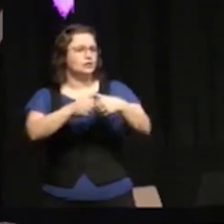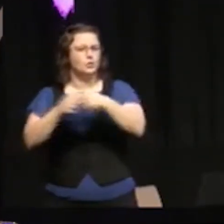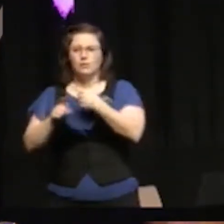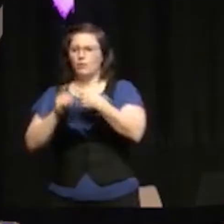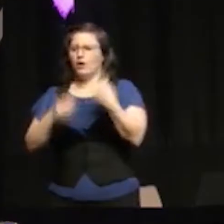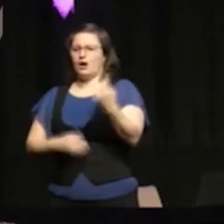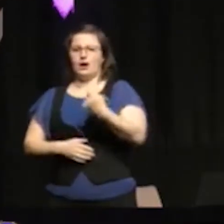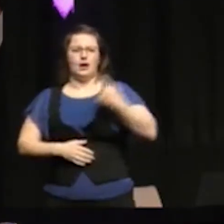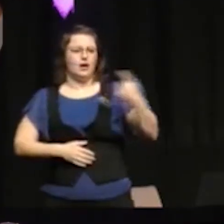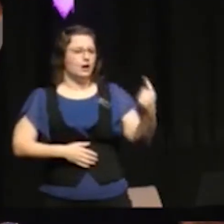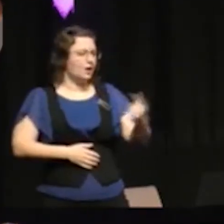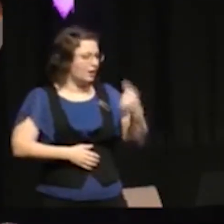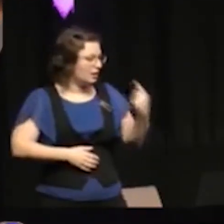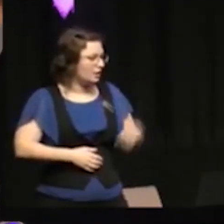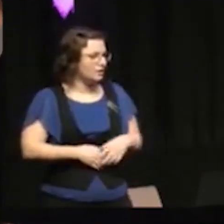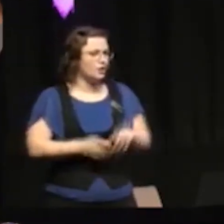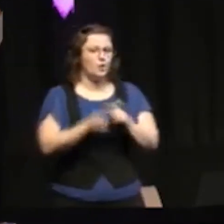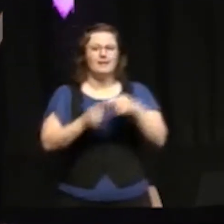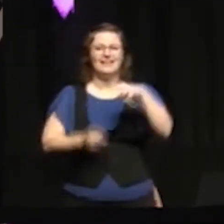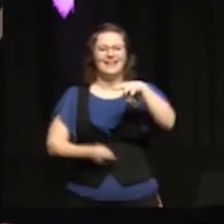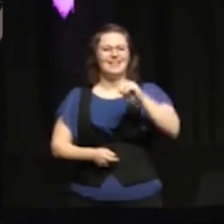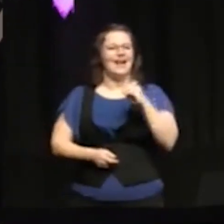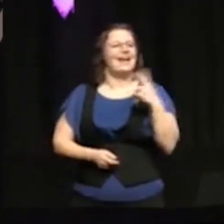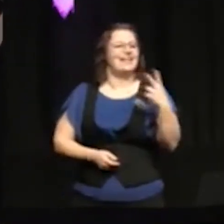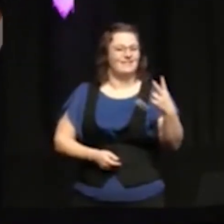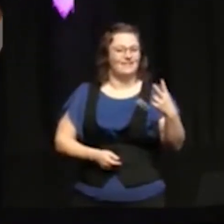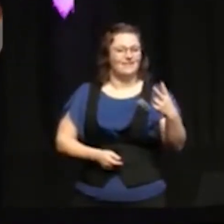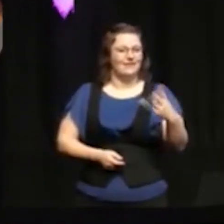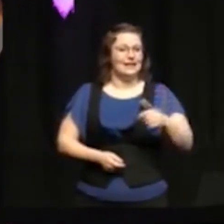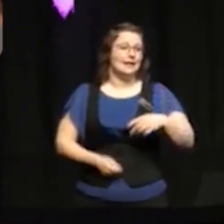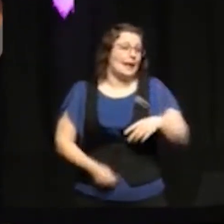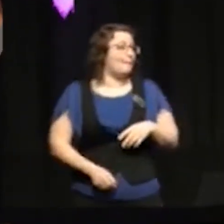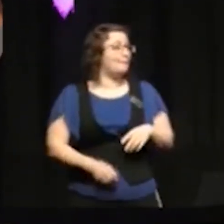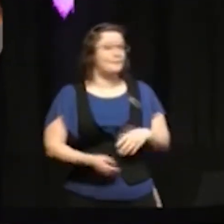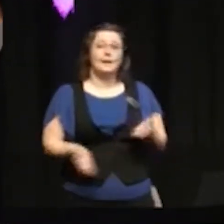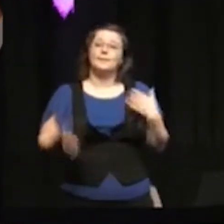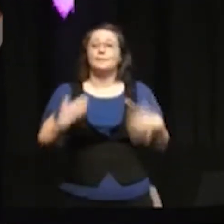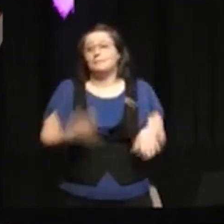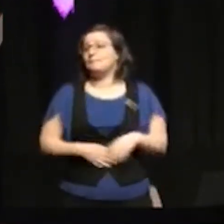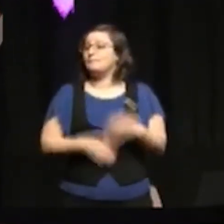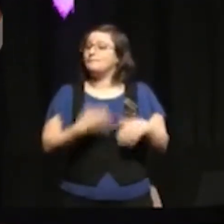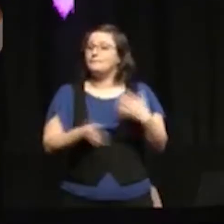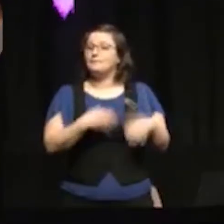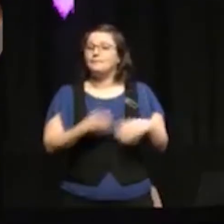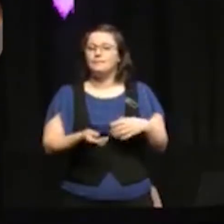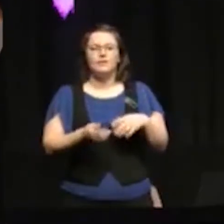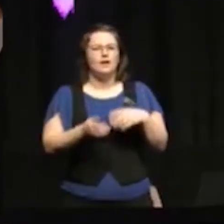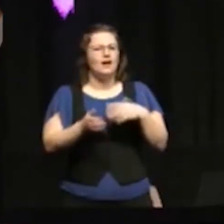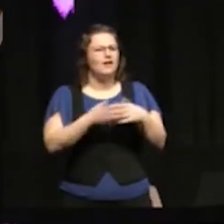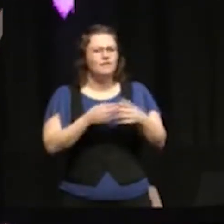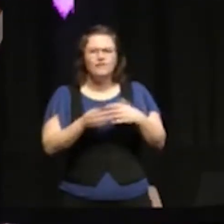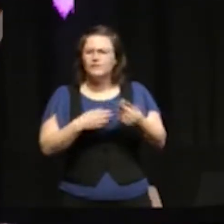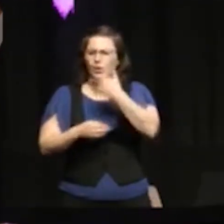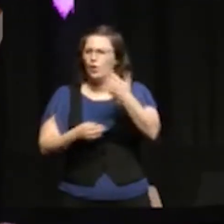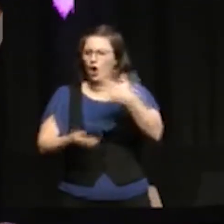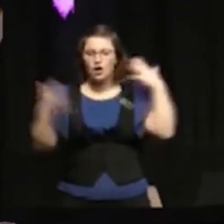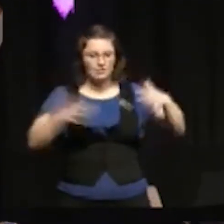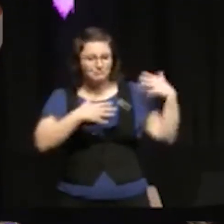in not just Icon, many other organizations, and they are a little bit naive. And I find that really